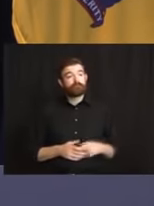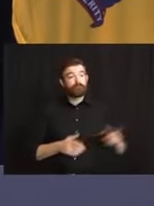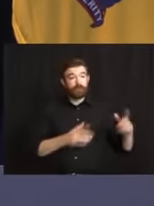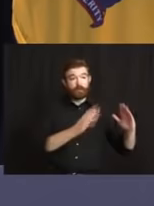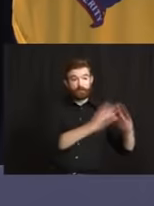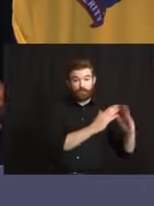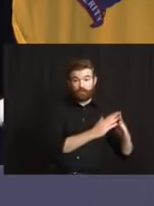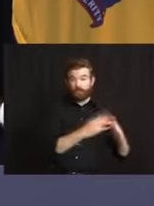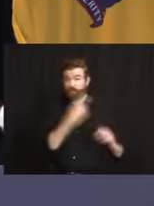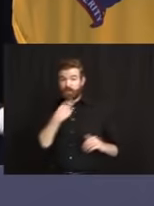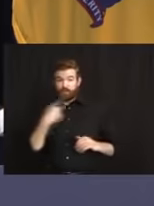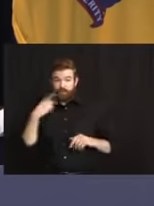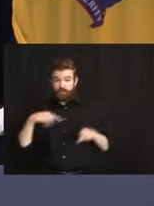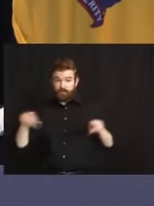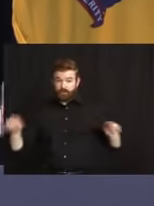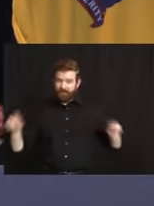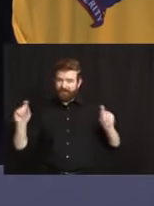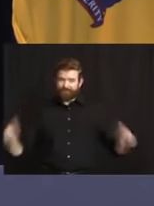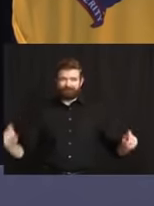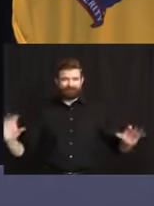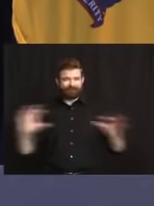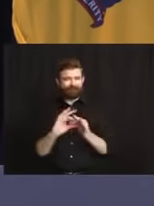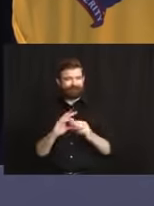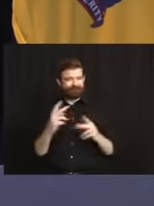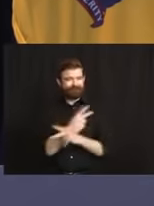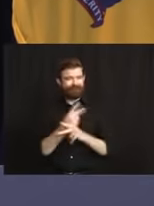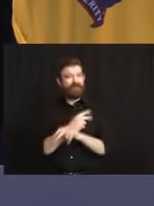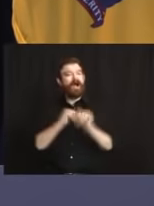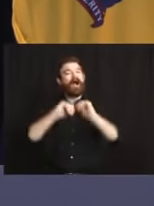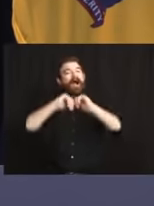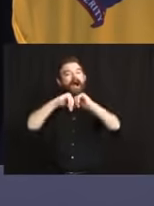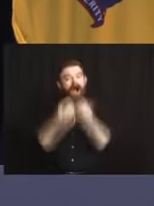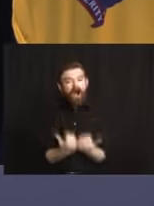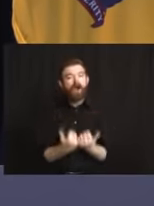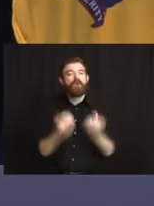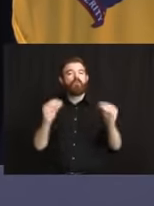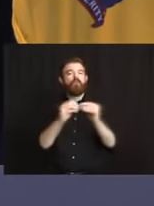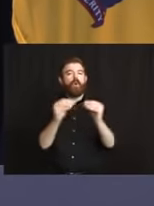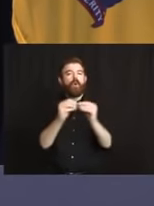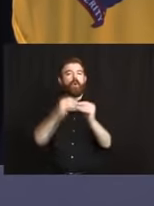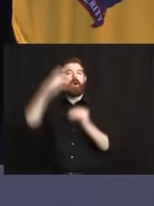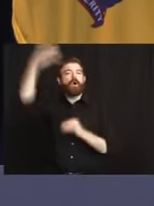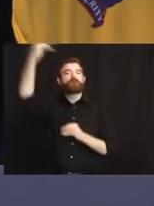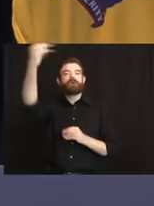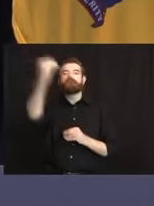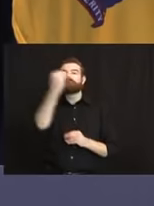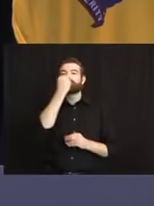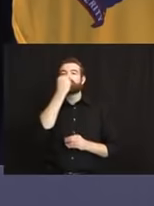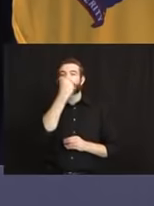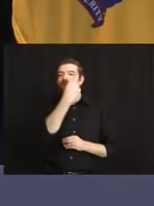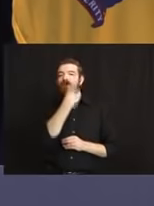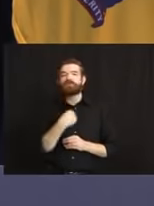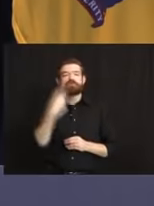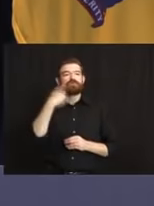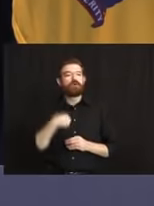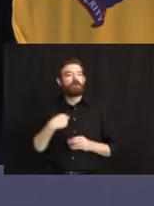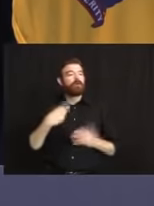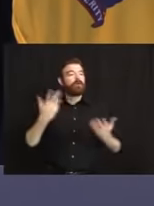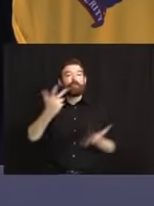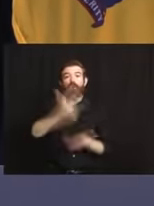in opening up outside real estate. Whether it's sidewalks, parking lots, spaces in between